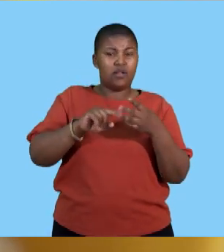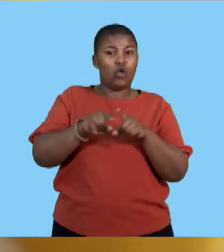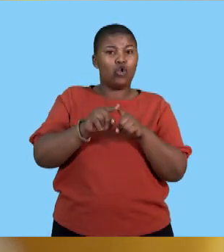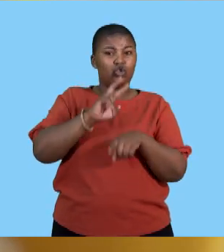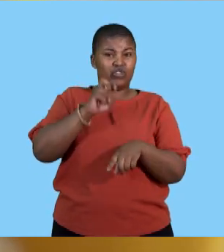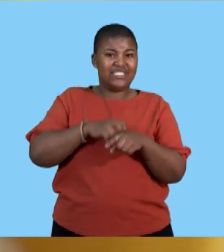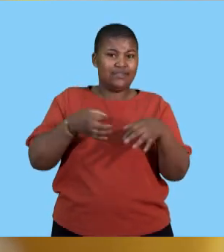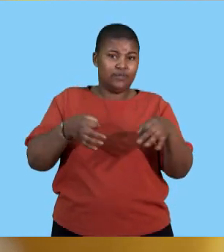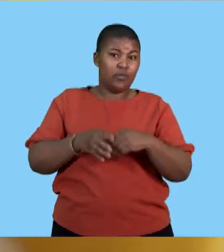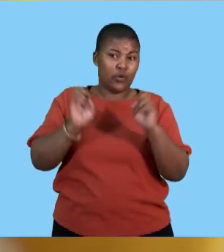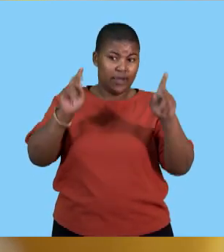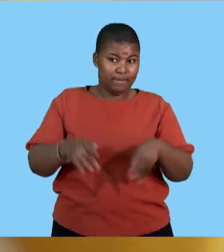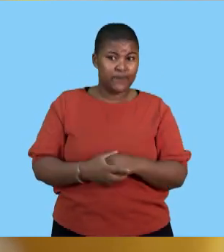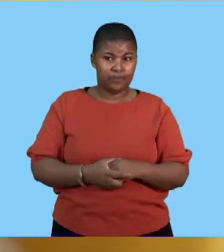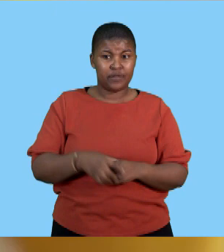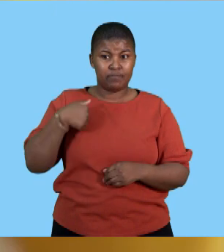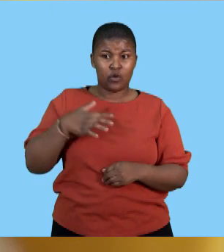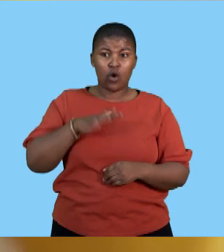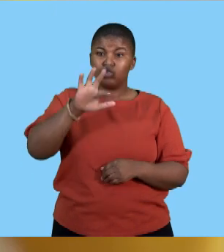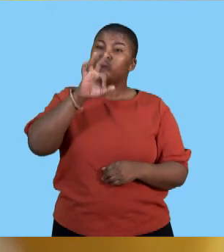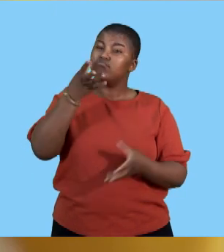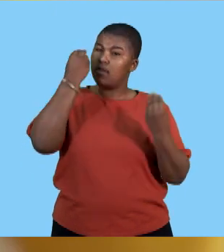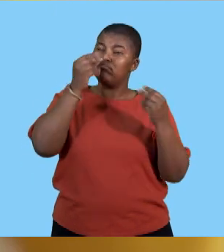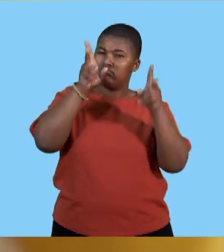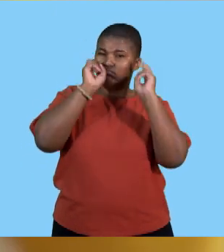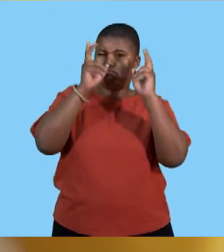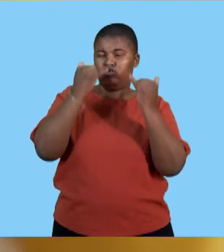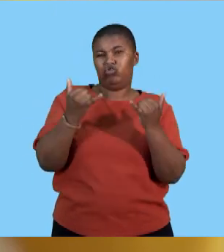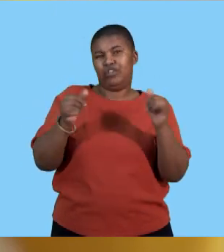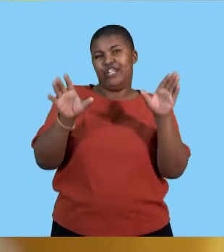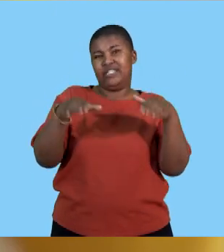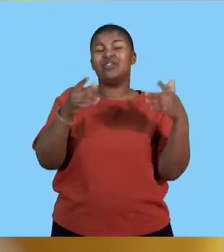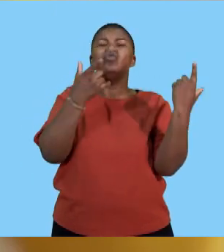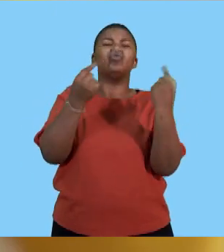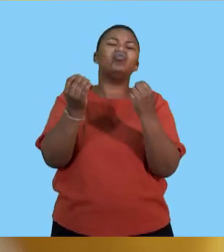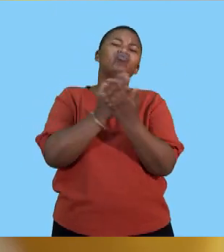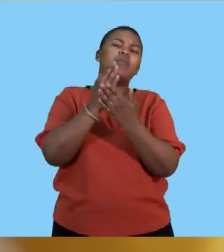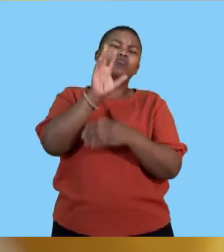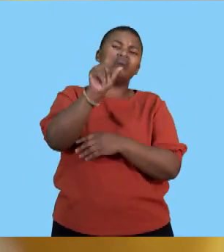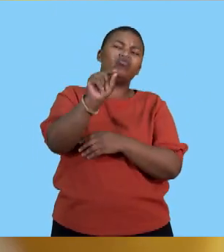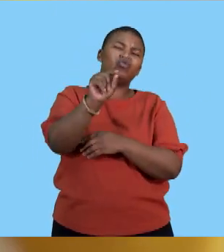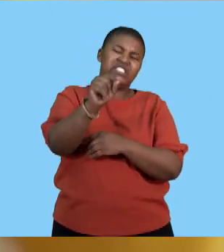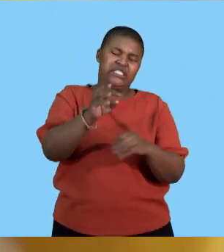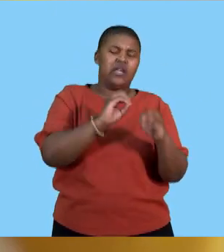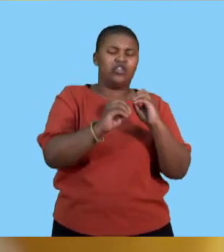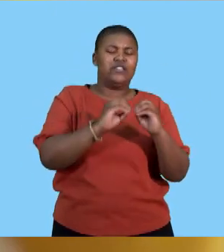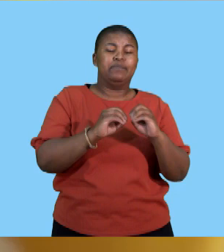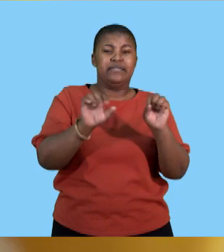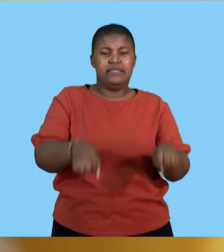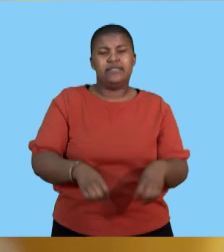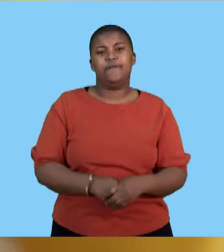pencil. You also need somewhere to write. Okay, I want you to benefit from today's class as we are going to do some